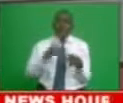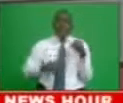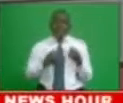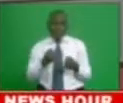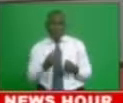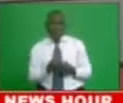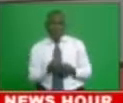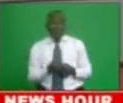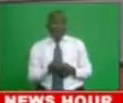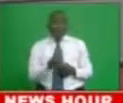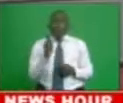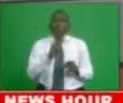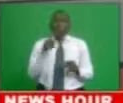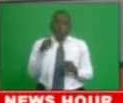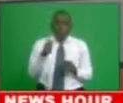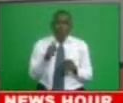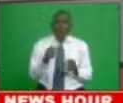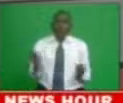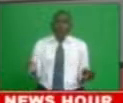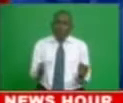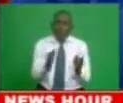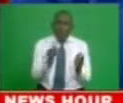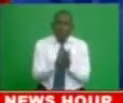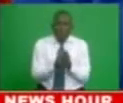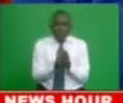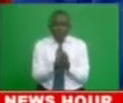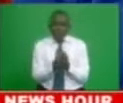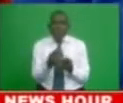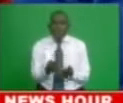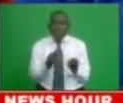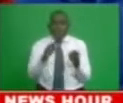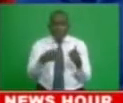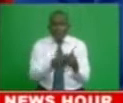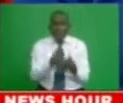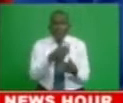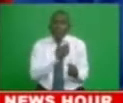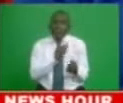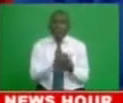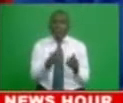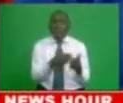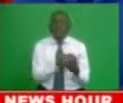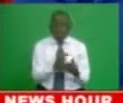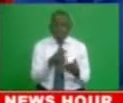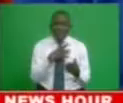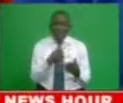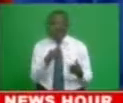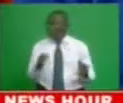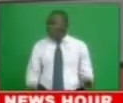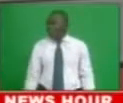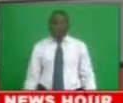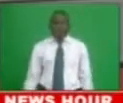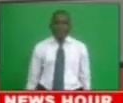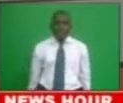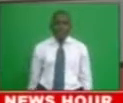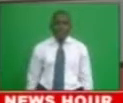mirror, mirror, mirror on the wall. That is a nice song. Everybody says, I like that your song. But I like it when I'm able to use